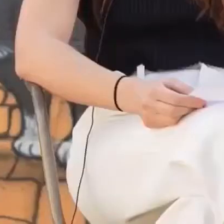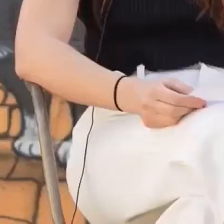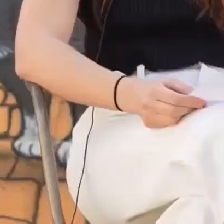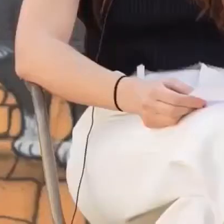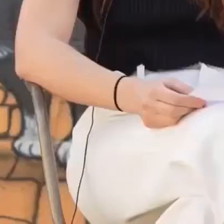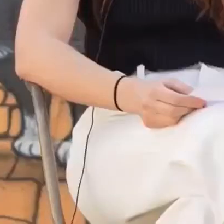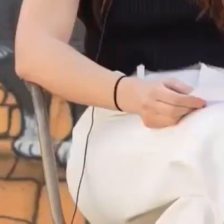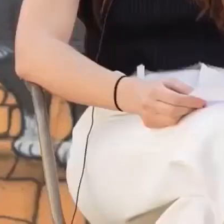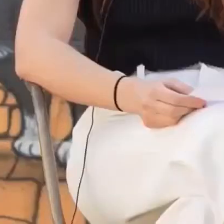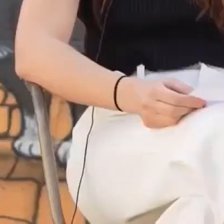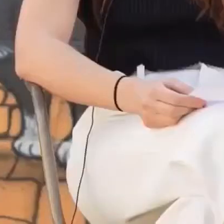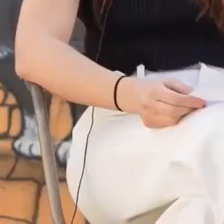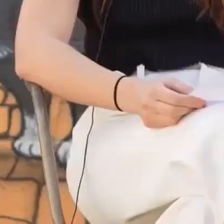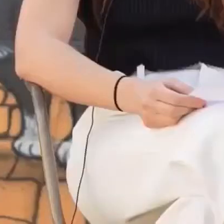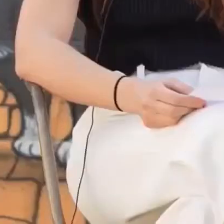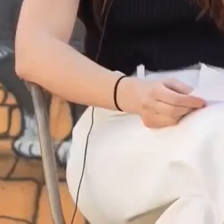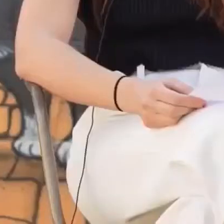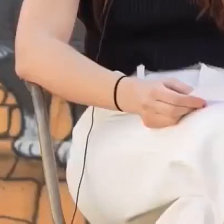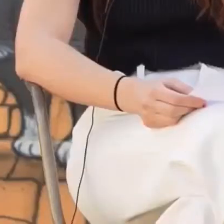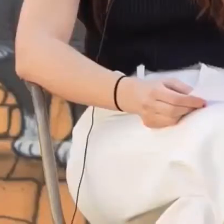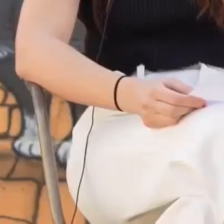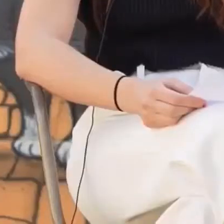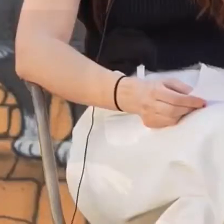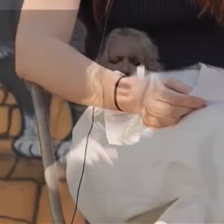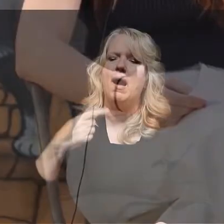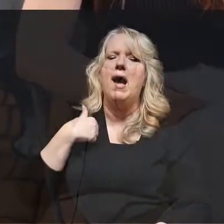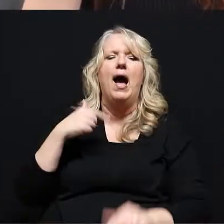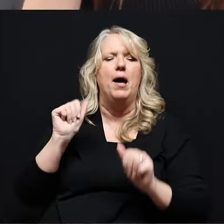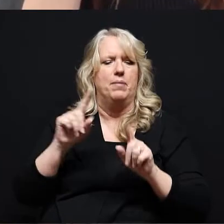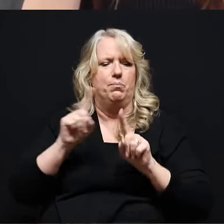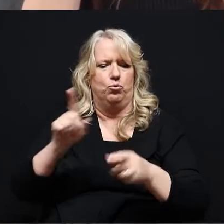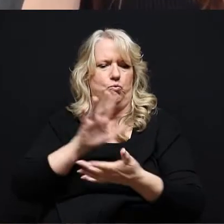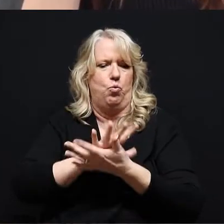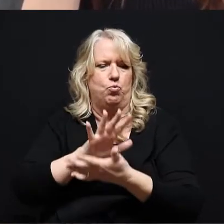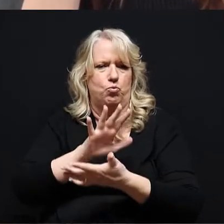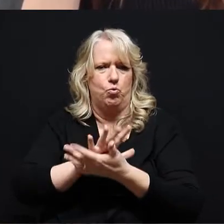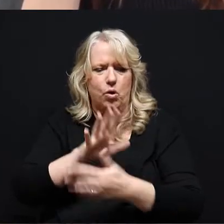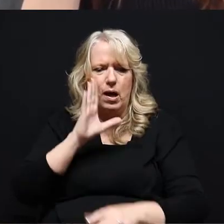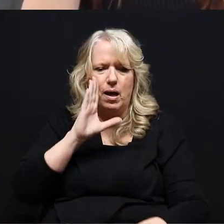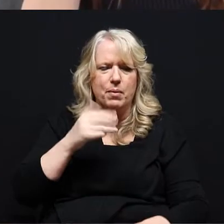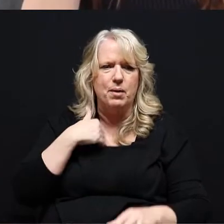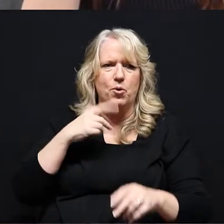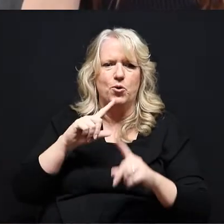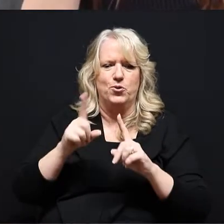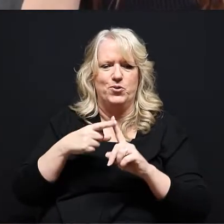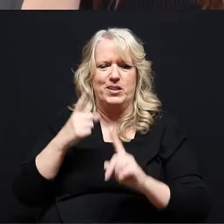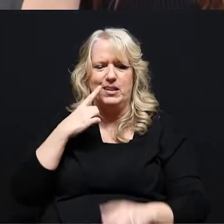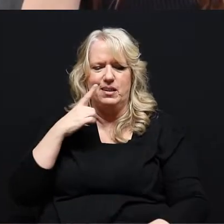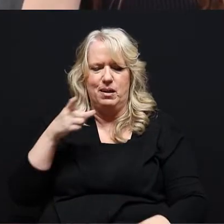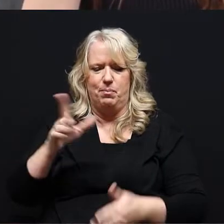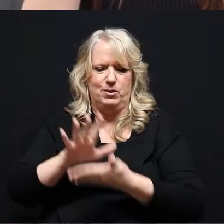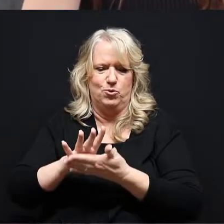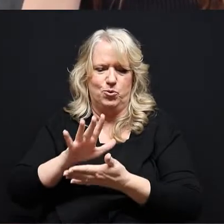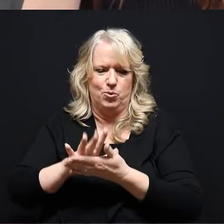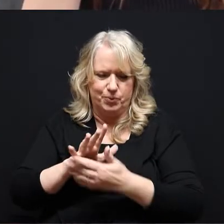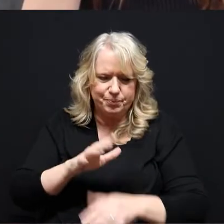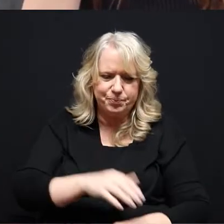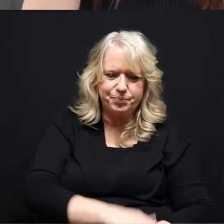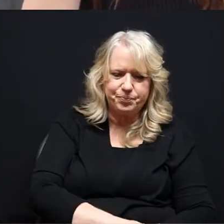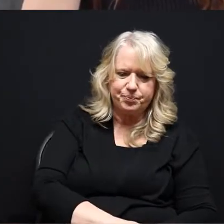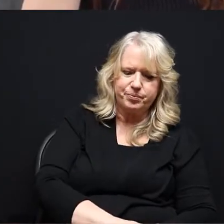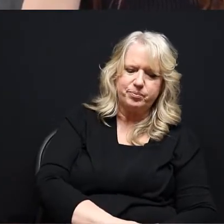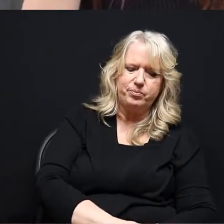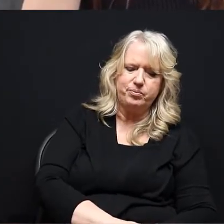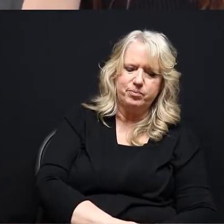language interpreter video feed returns. I'm able to go to school in person. I'm able to do my musical at my school once my March stop